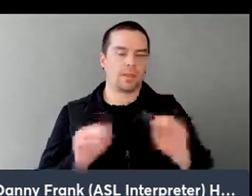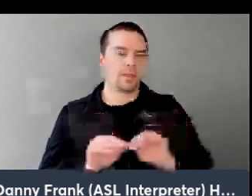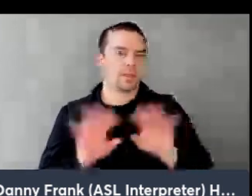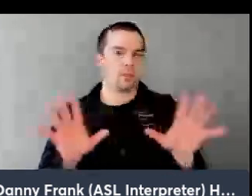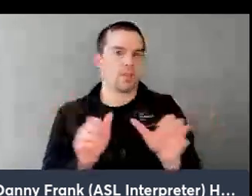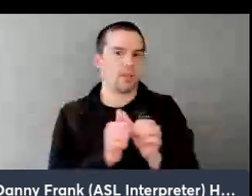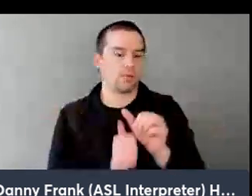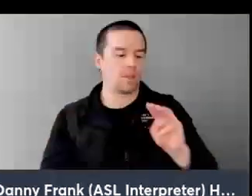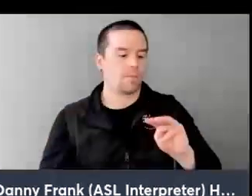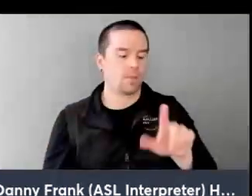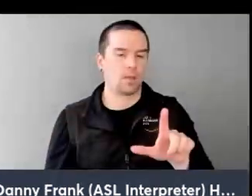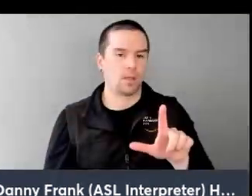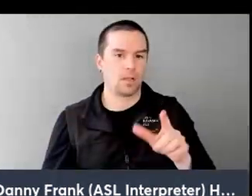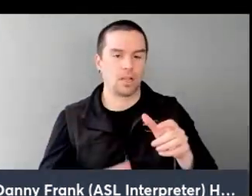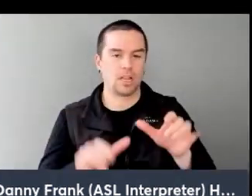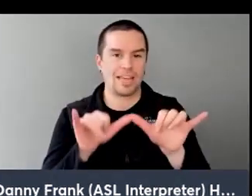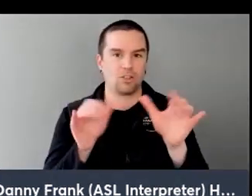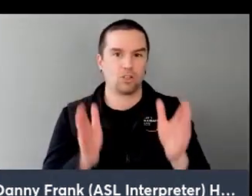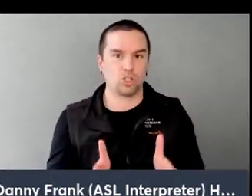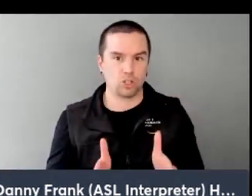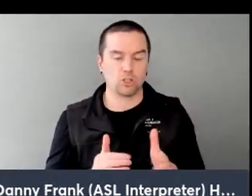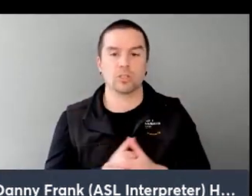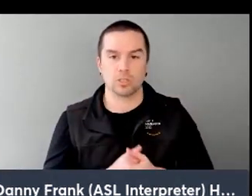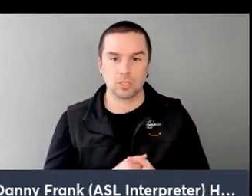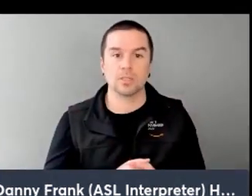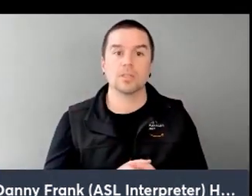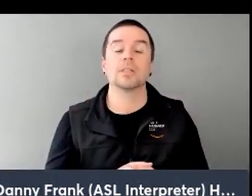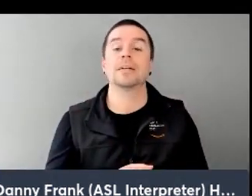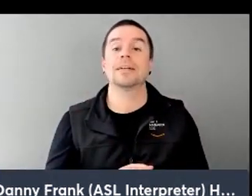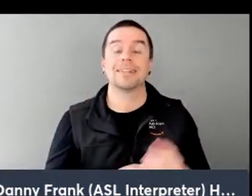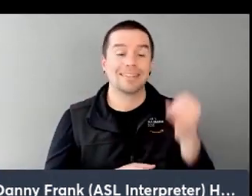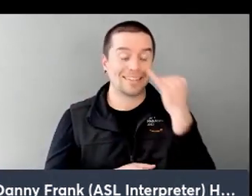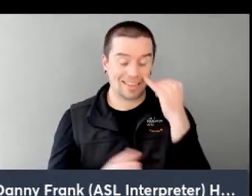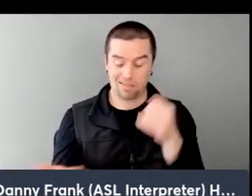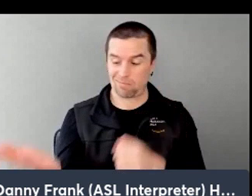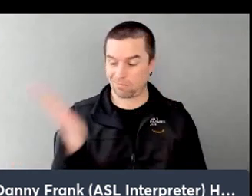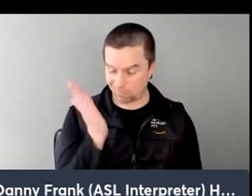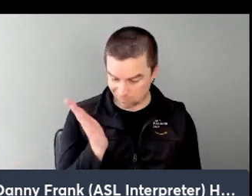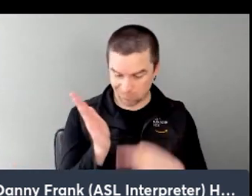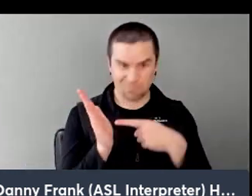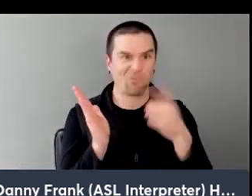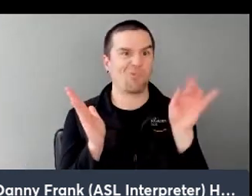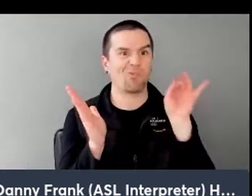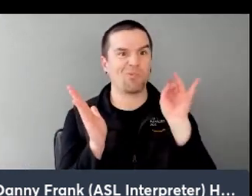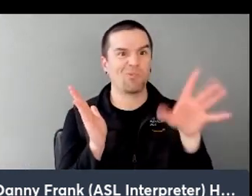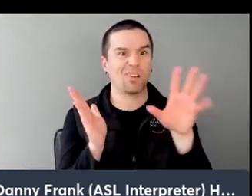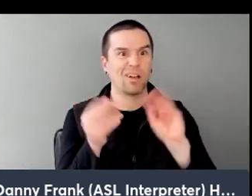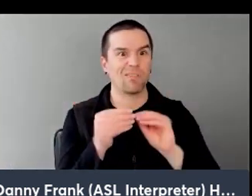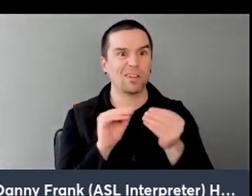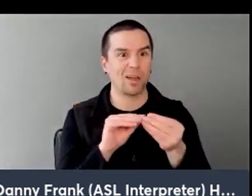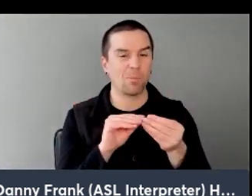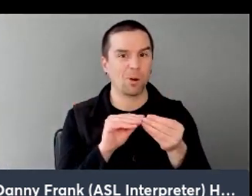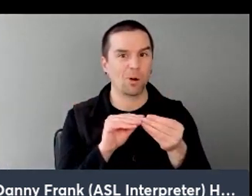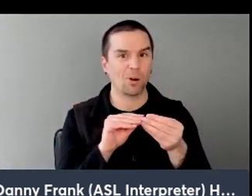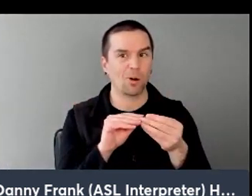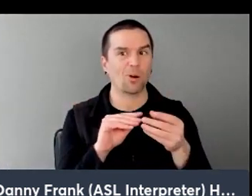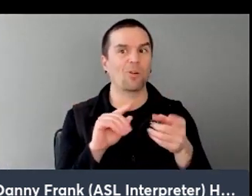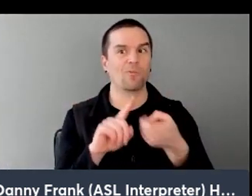like, if you get a terrible number with synthetic data generated from